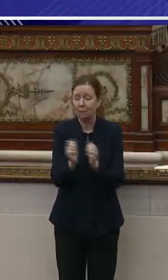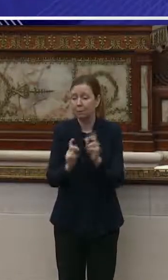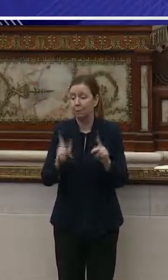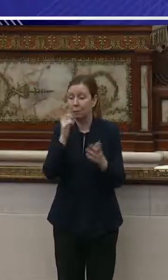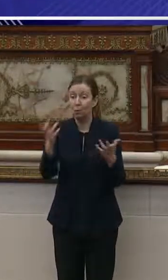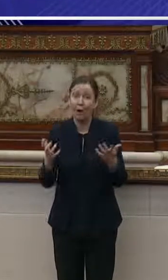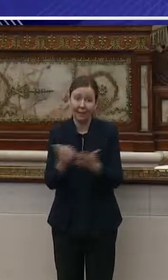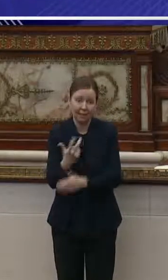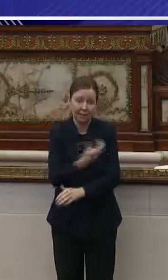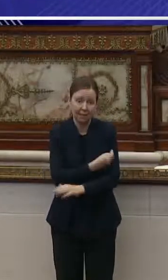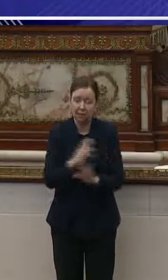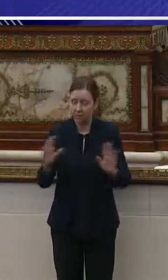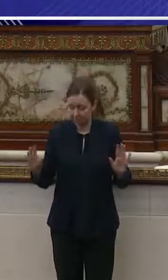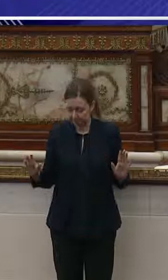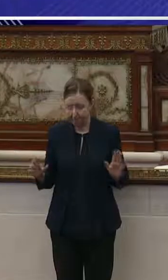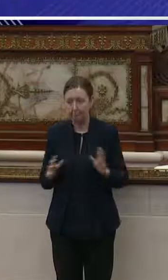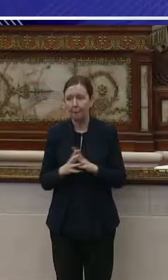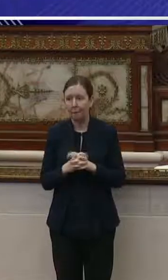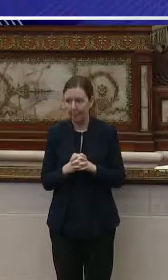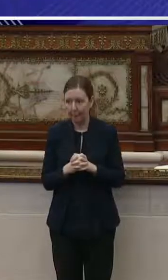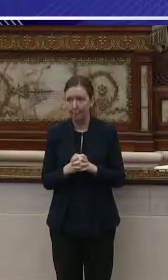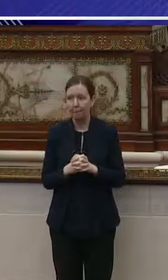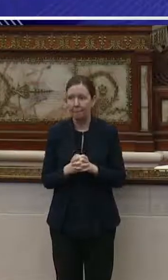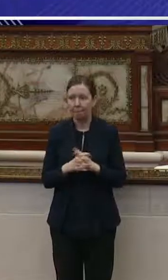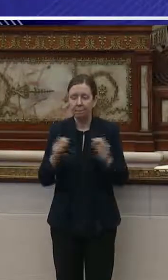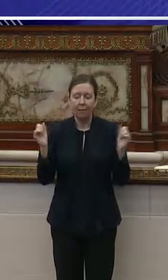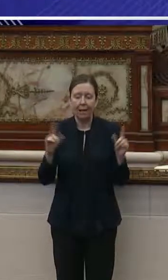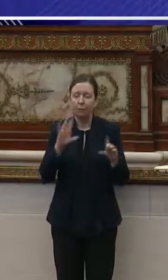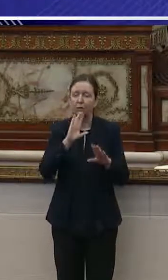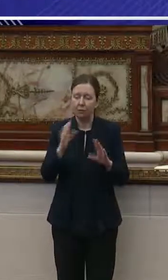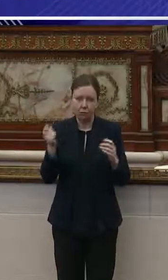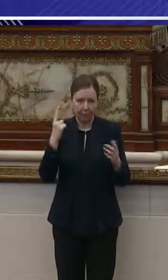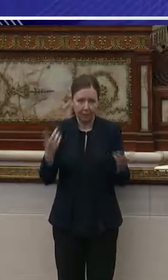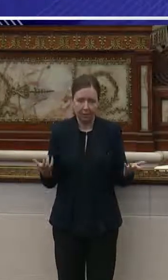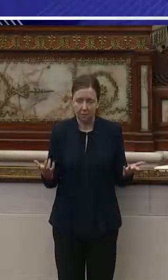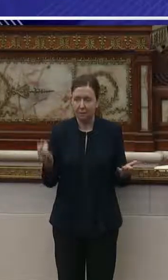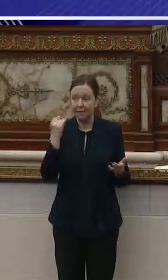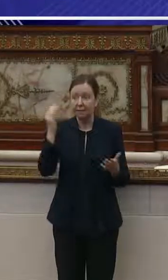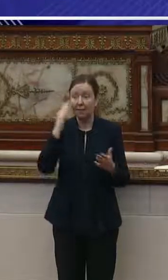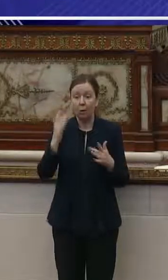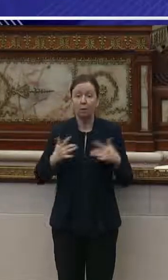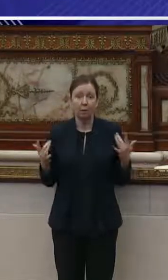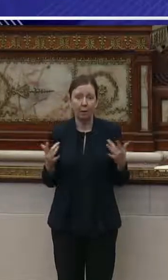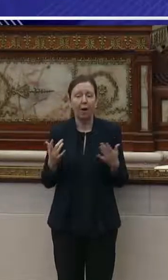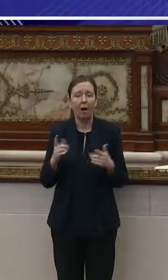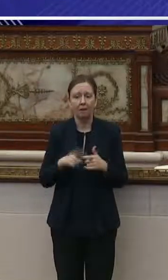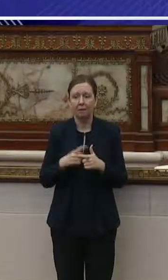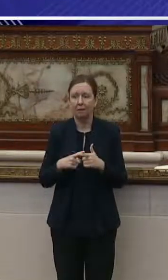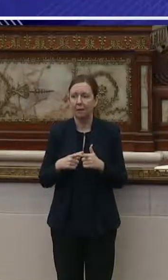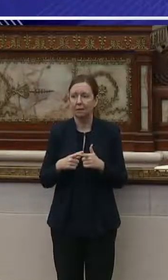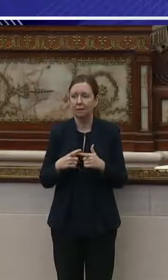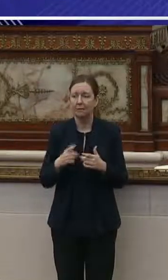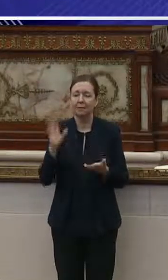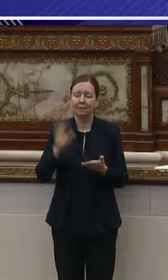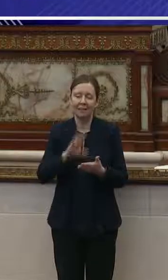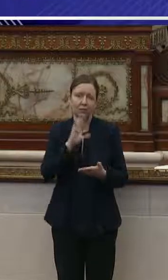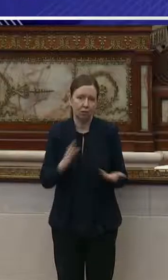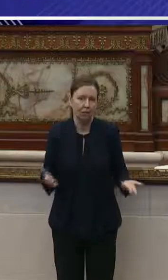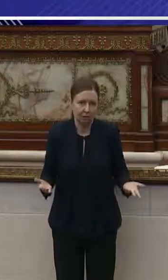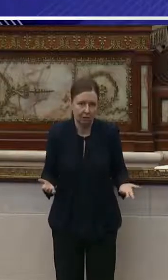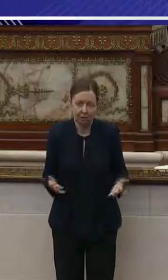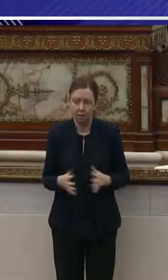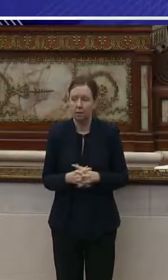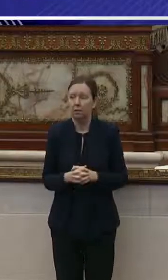want to be vaccinated. And that everybody's frustrated. And at least if they know what's going on, then they're slightly less frustrated. And